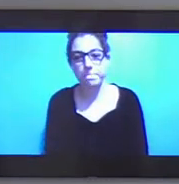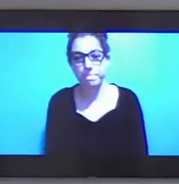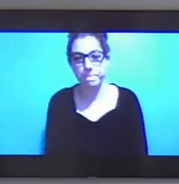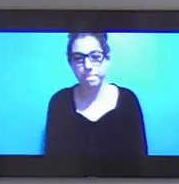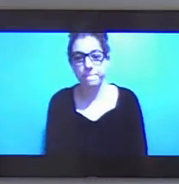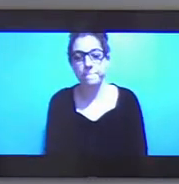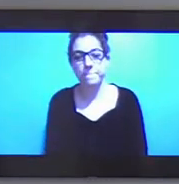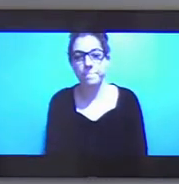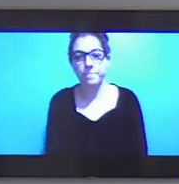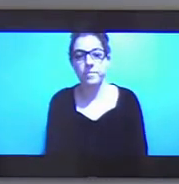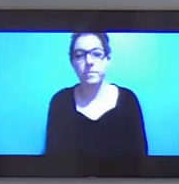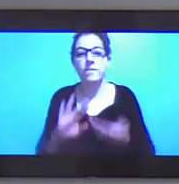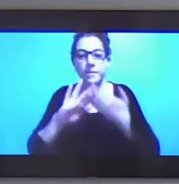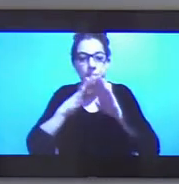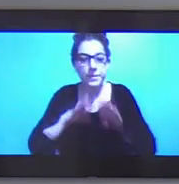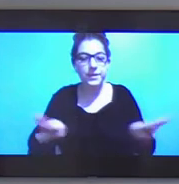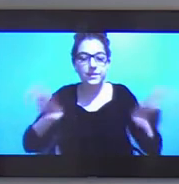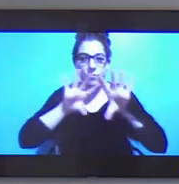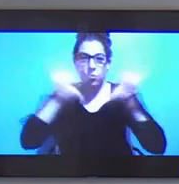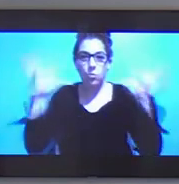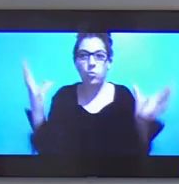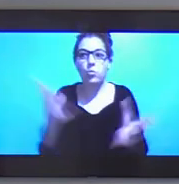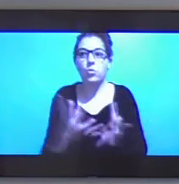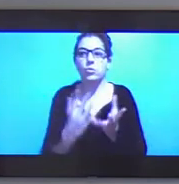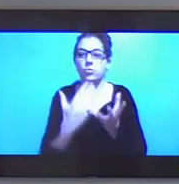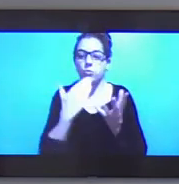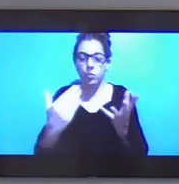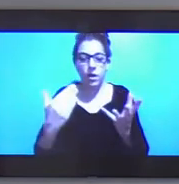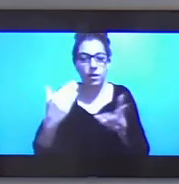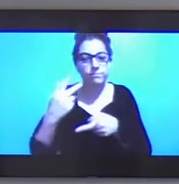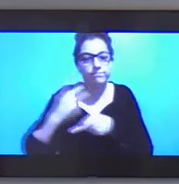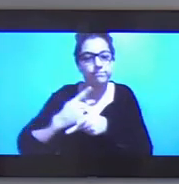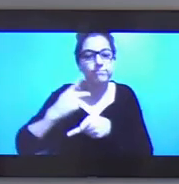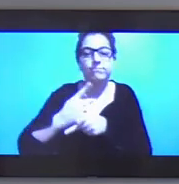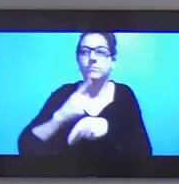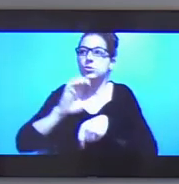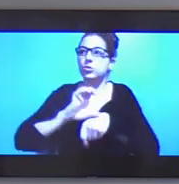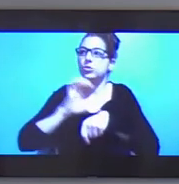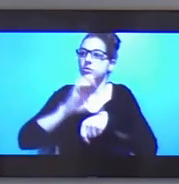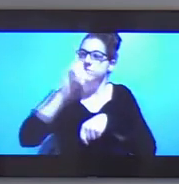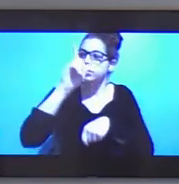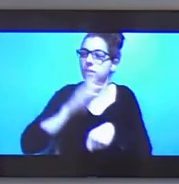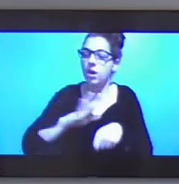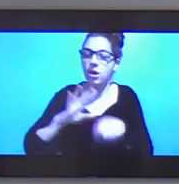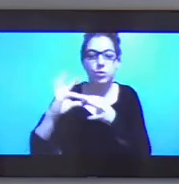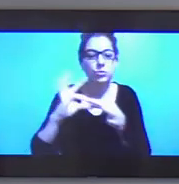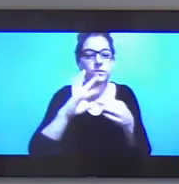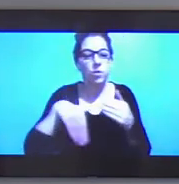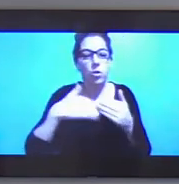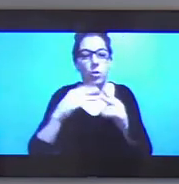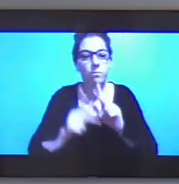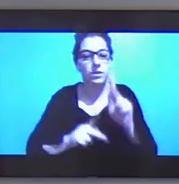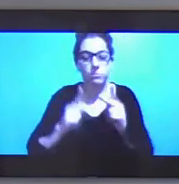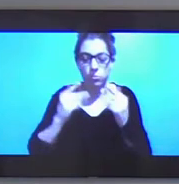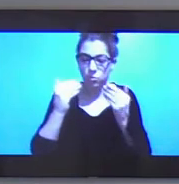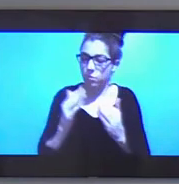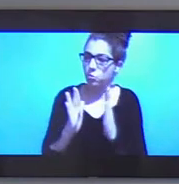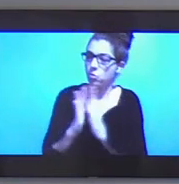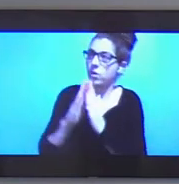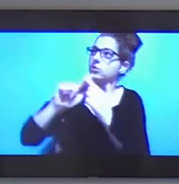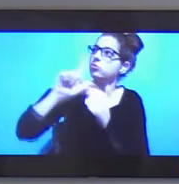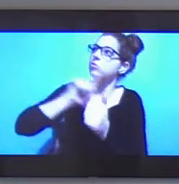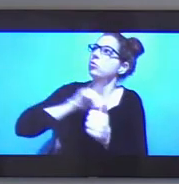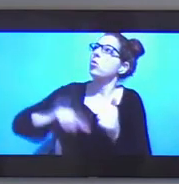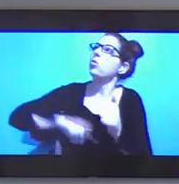For the peace of the whole world, for the well-being of the Church of God, and for the unity of all, let us pray to the Lord.